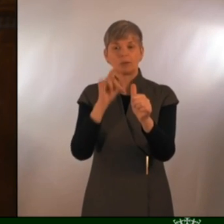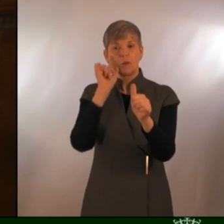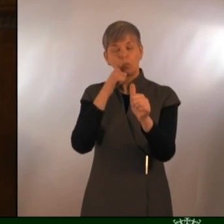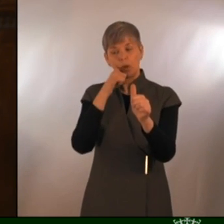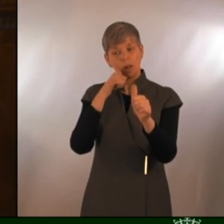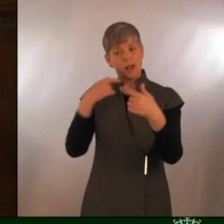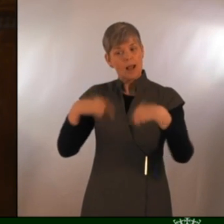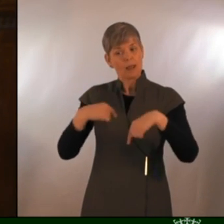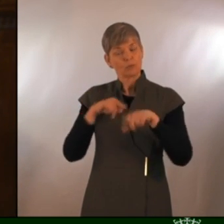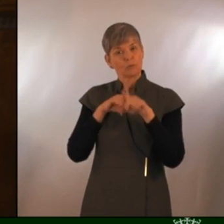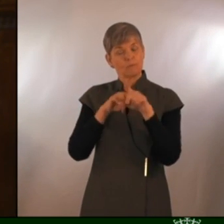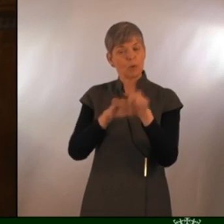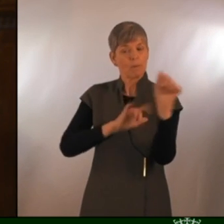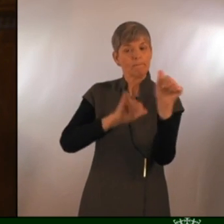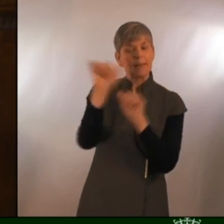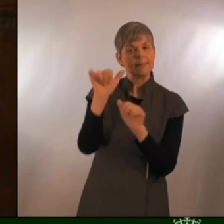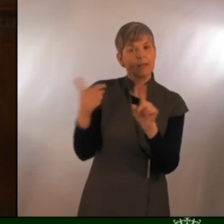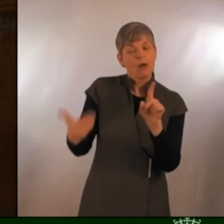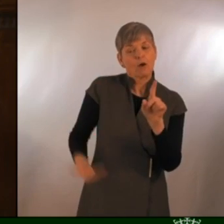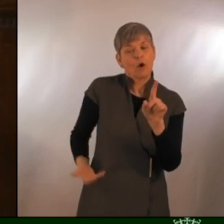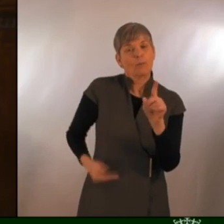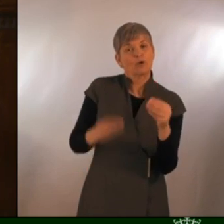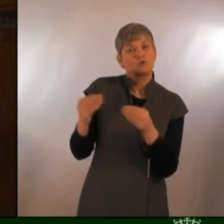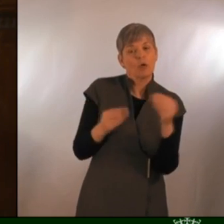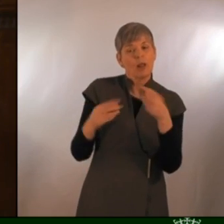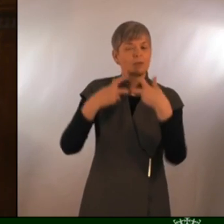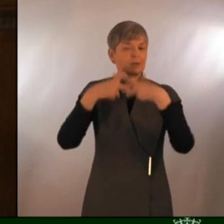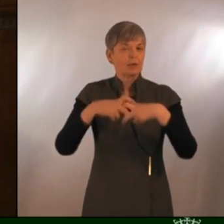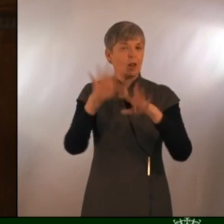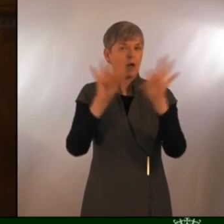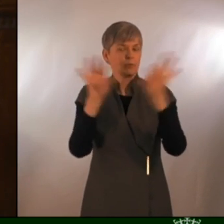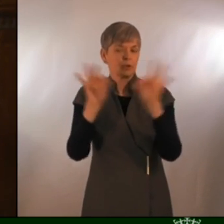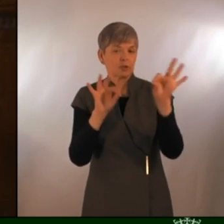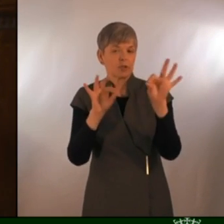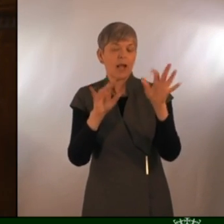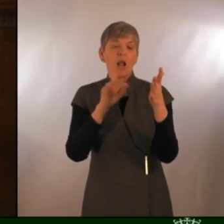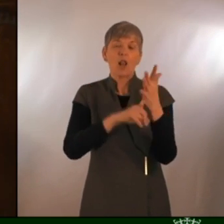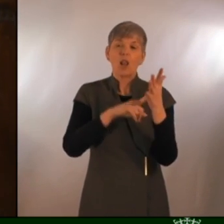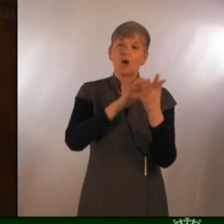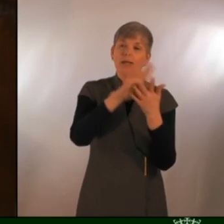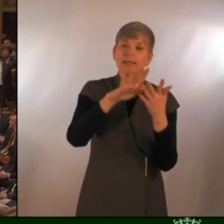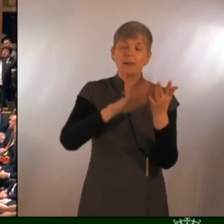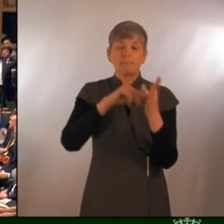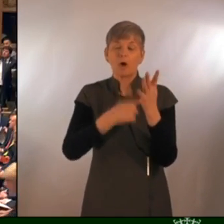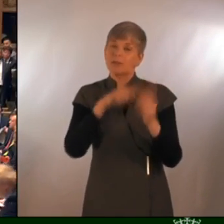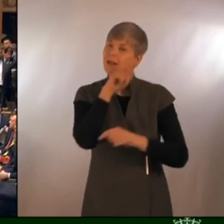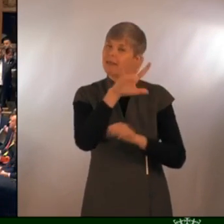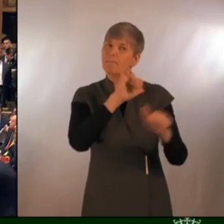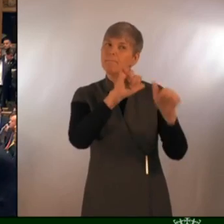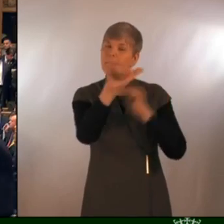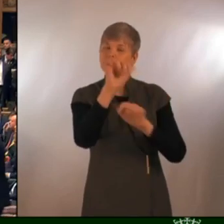and technical options, and that companies like Lockheed Martin are the people best placed to make these judgments? Prime